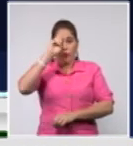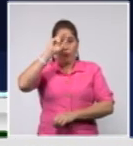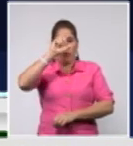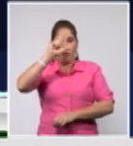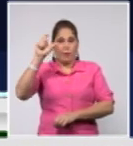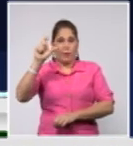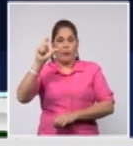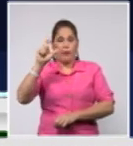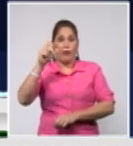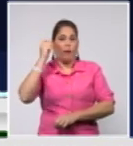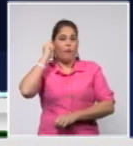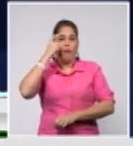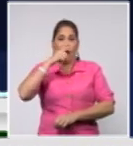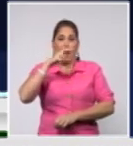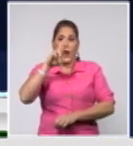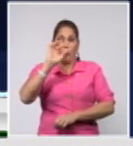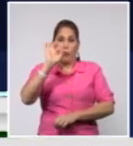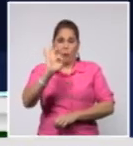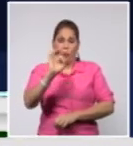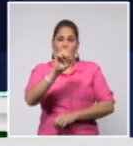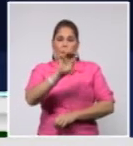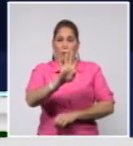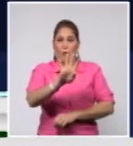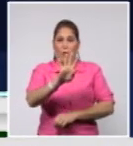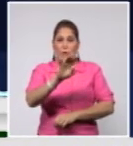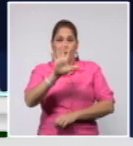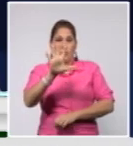453 in the Manuel Fajardo Hospital,